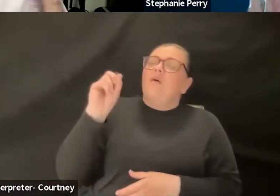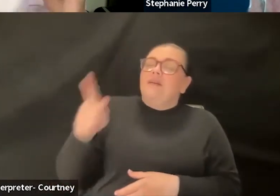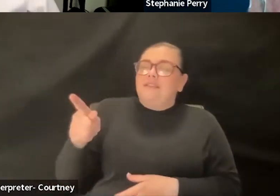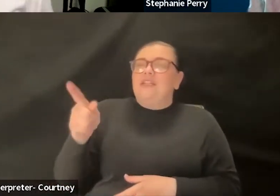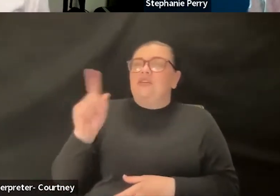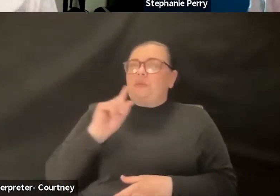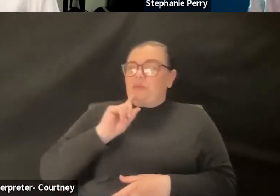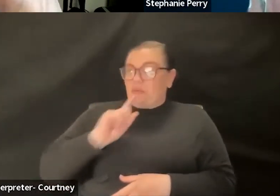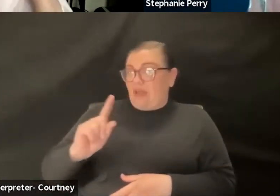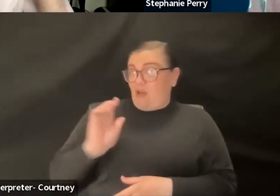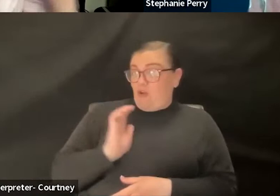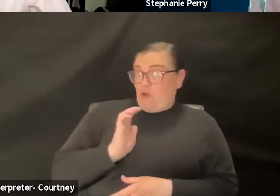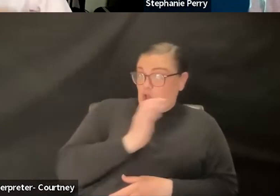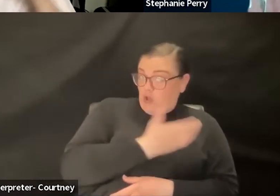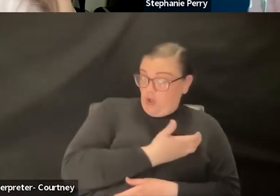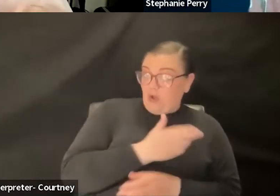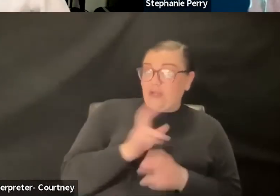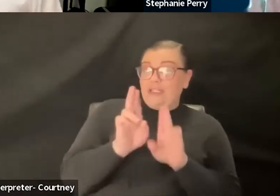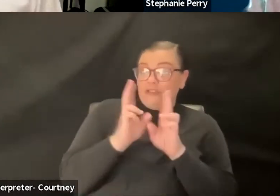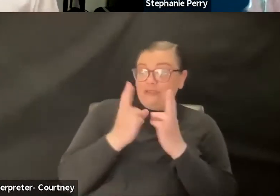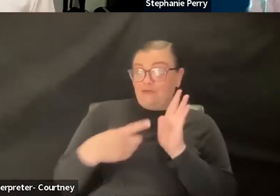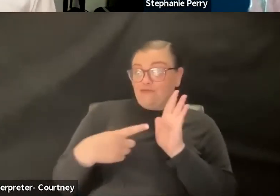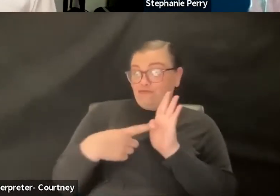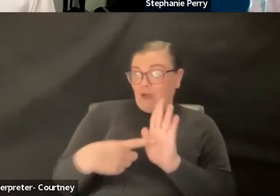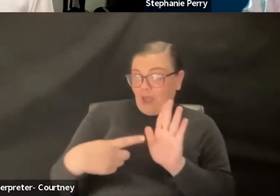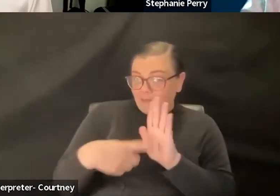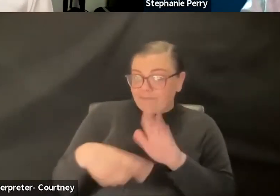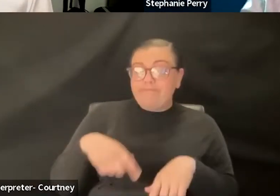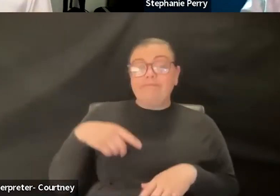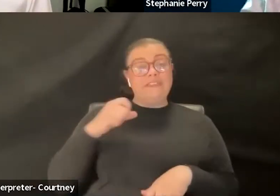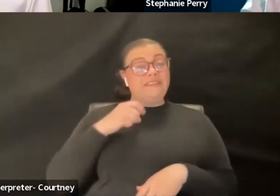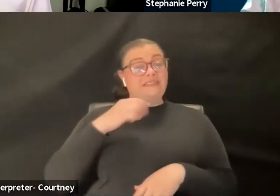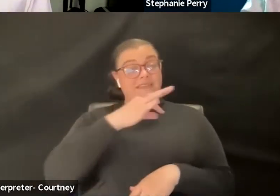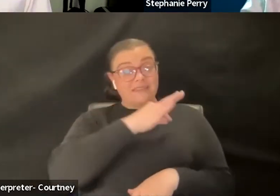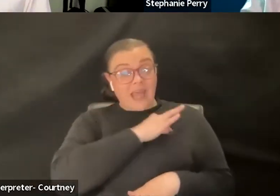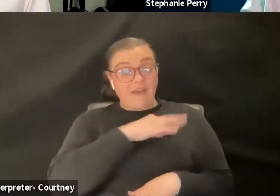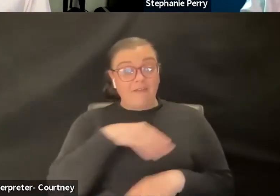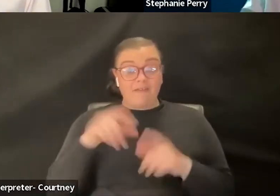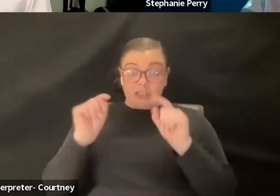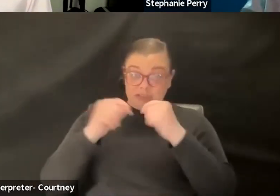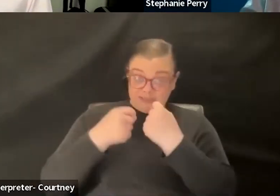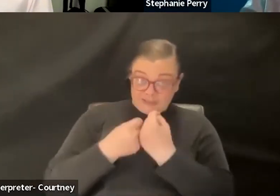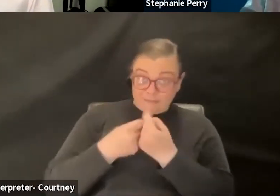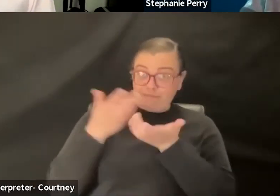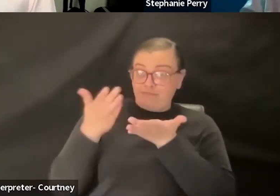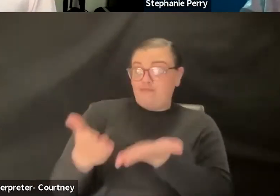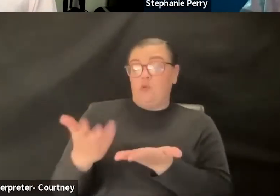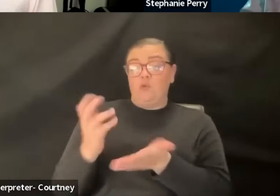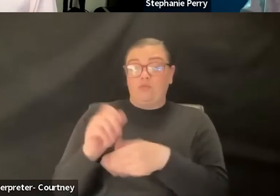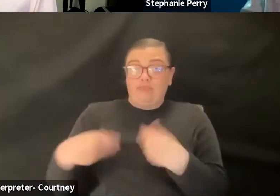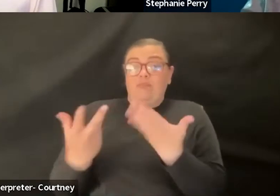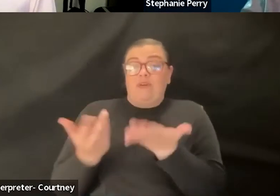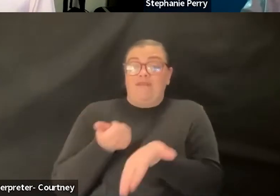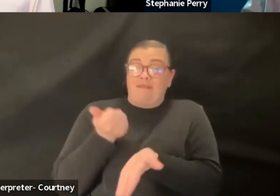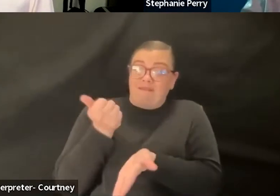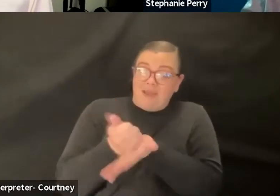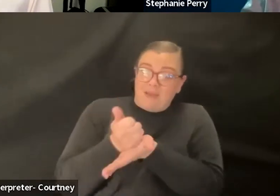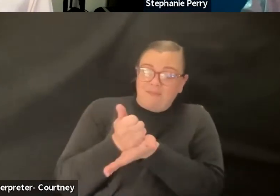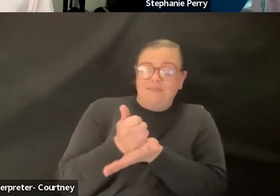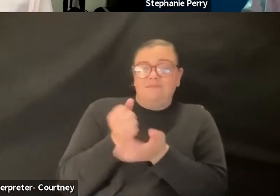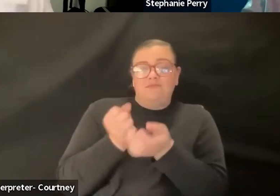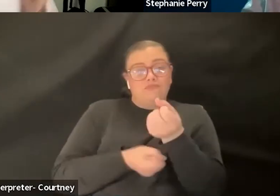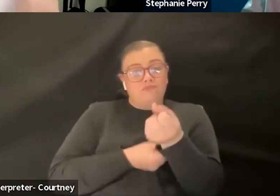our union reps, staff, the teams are there to help and are able to support with, pretty much